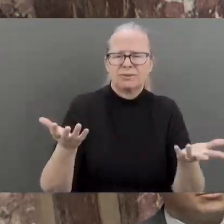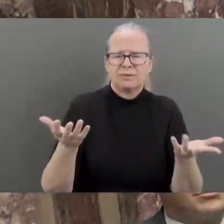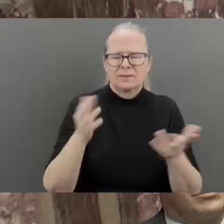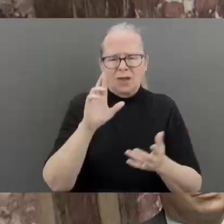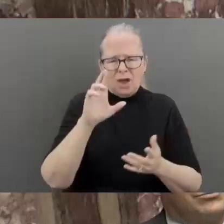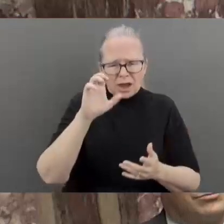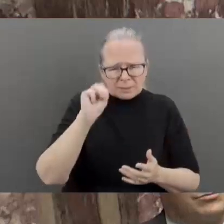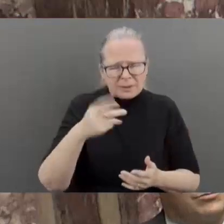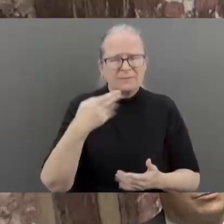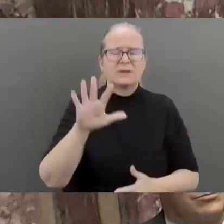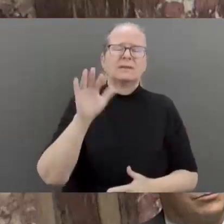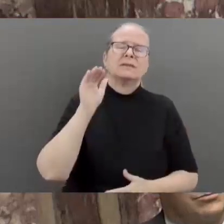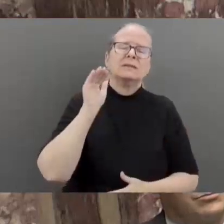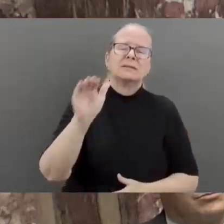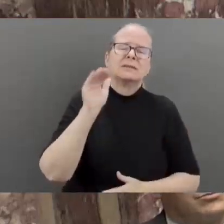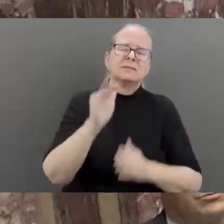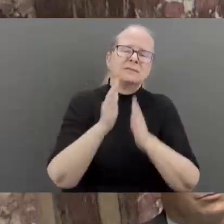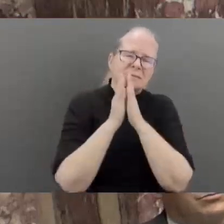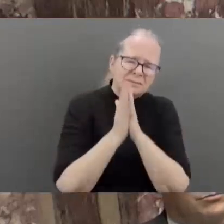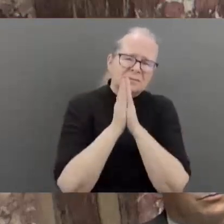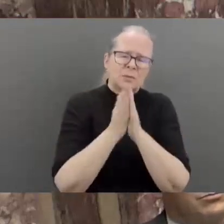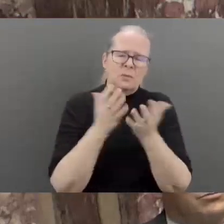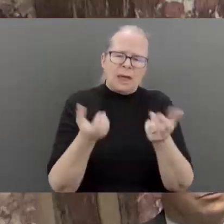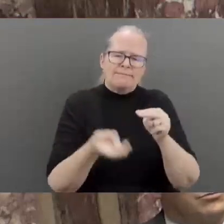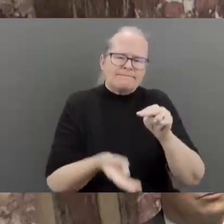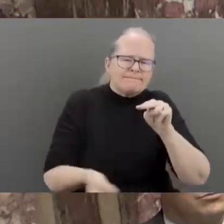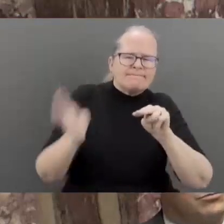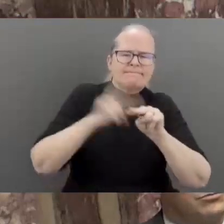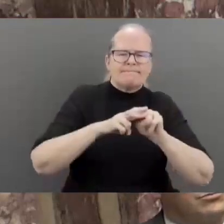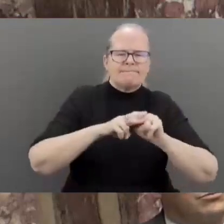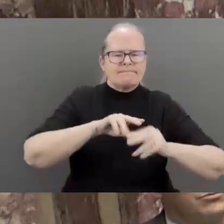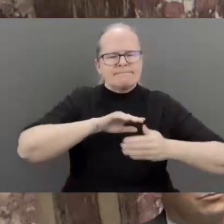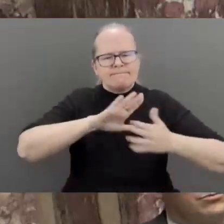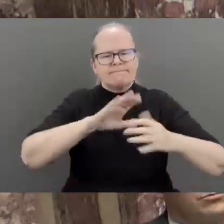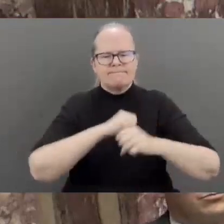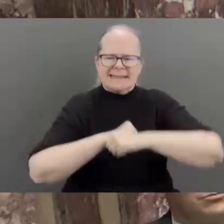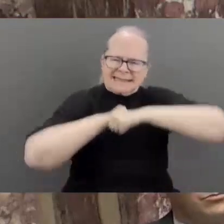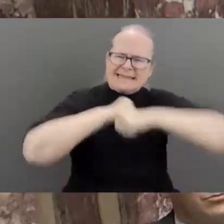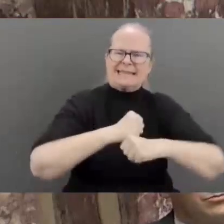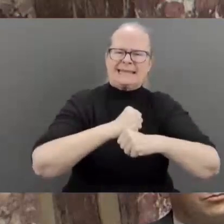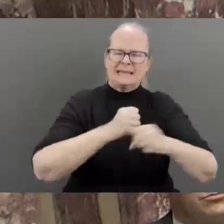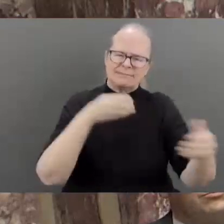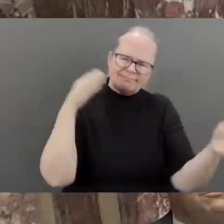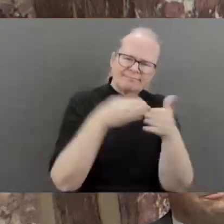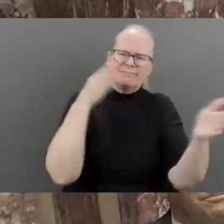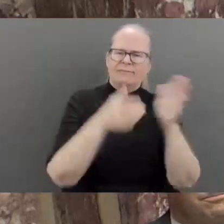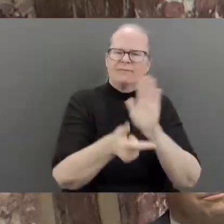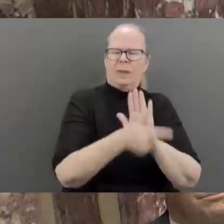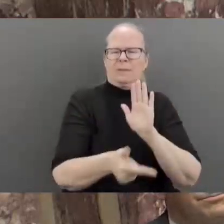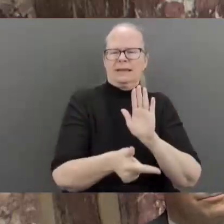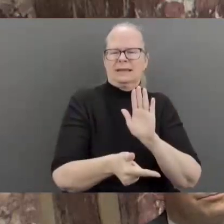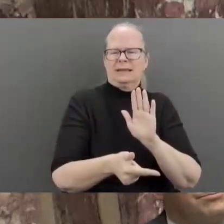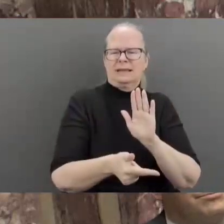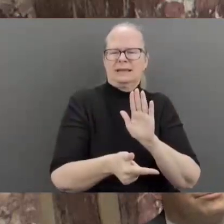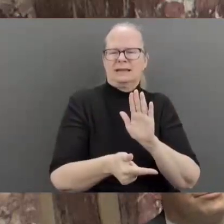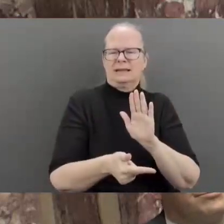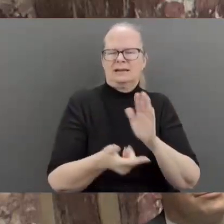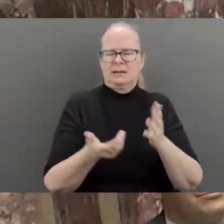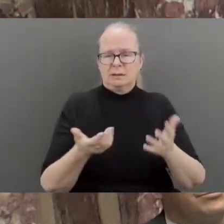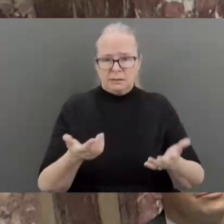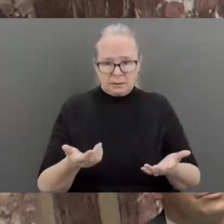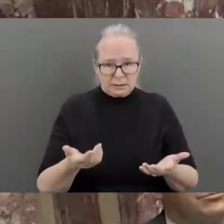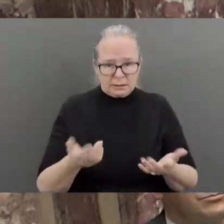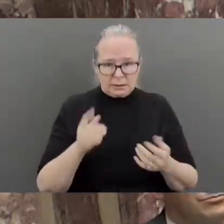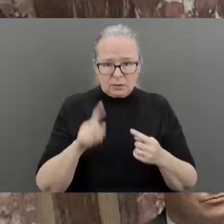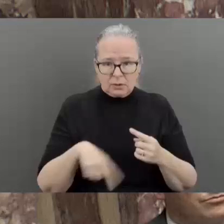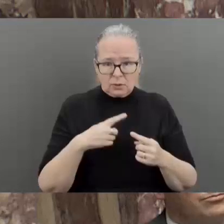transnational crime. Mr. Speaker, when will this soft-on-crime, pro-drug NDP